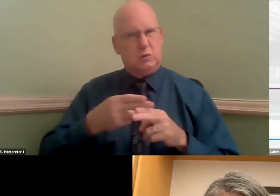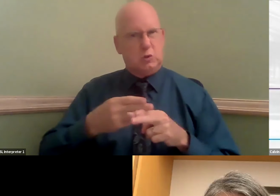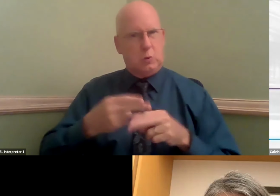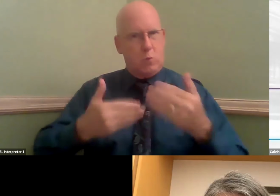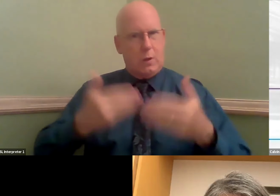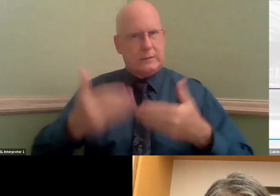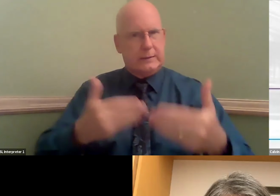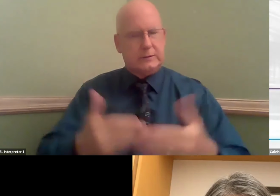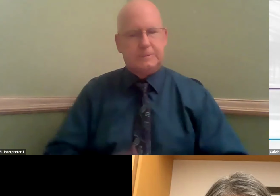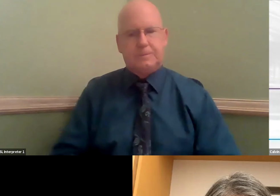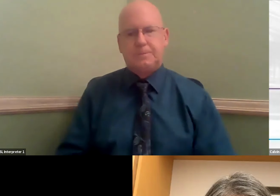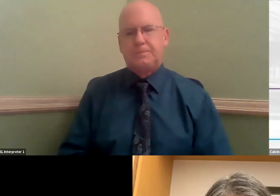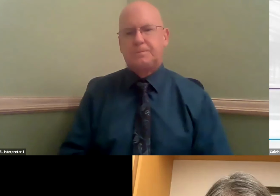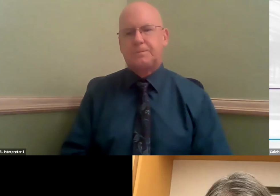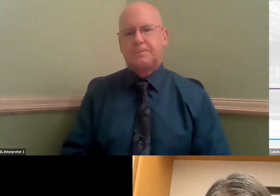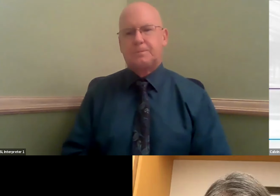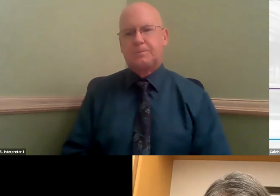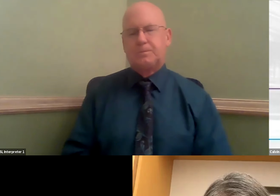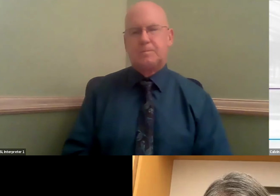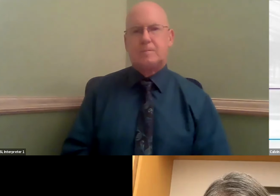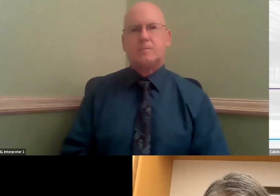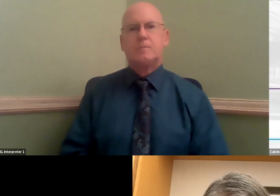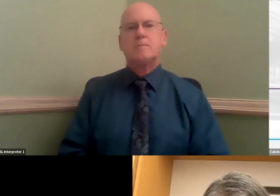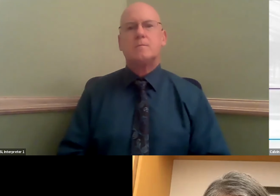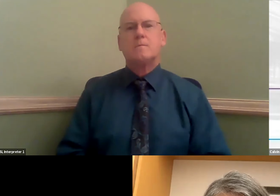wait for him to come back.